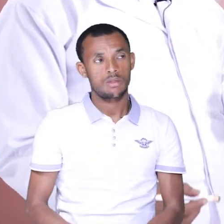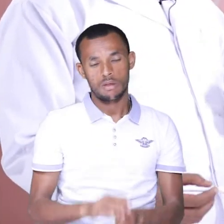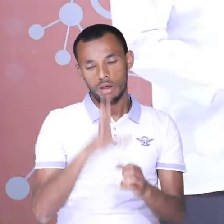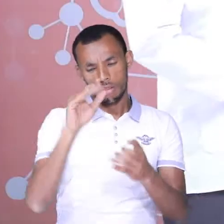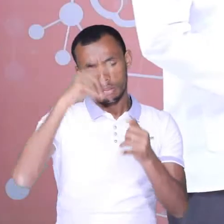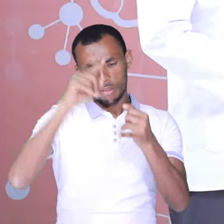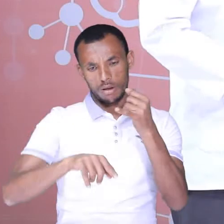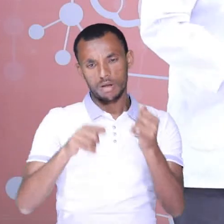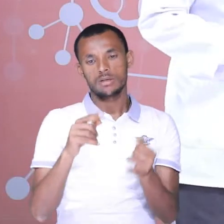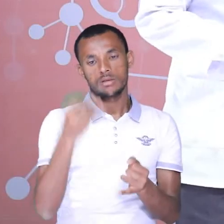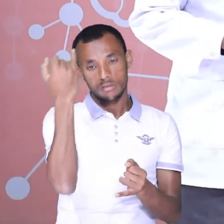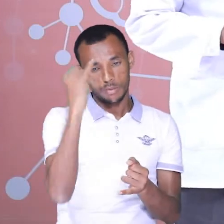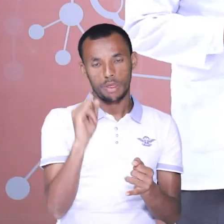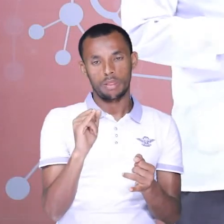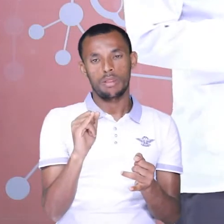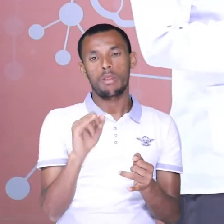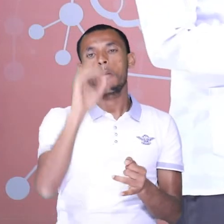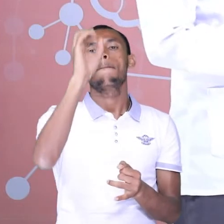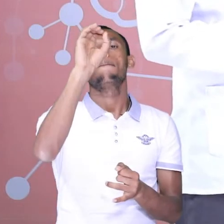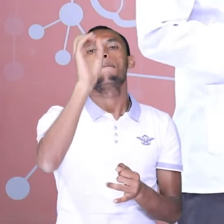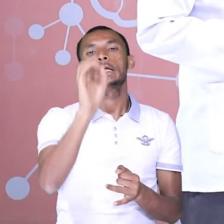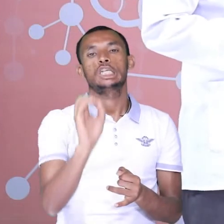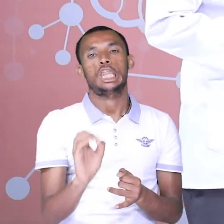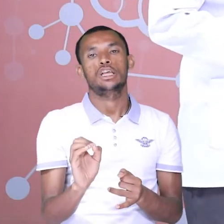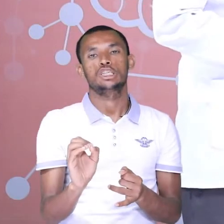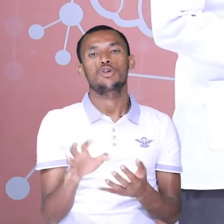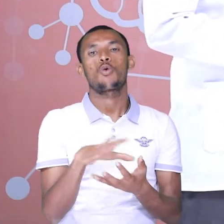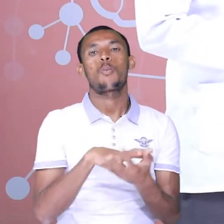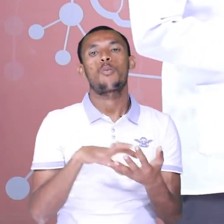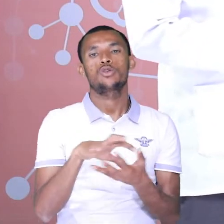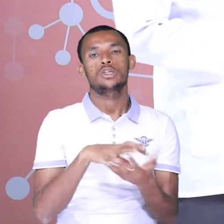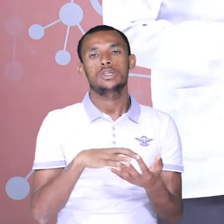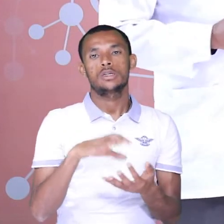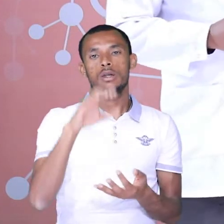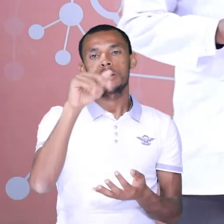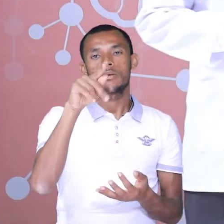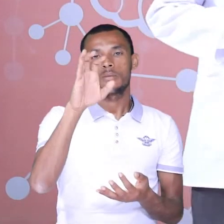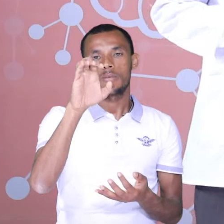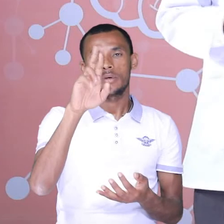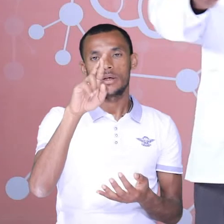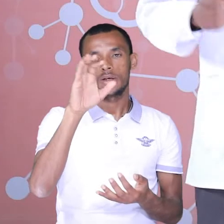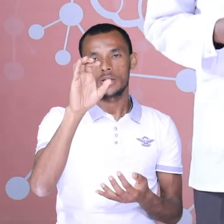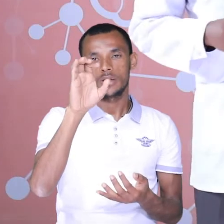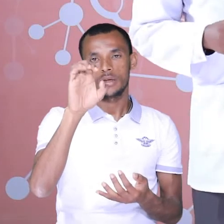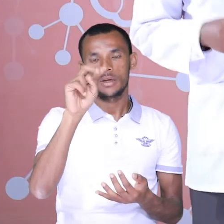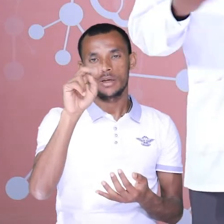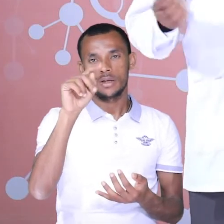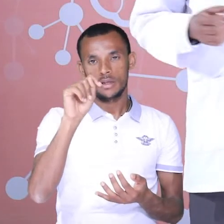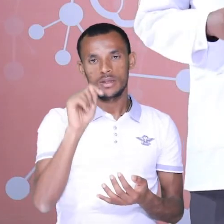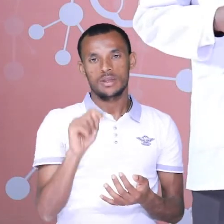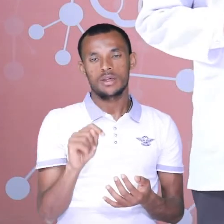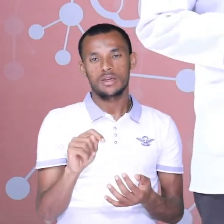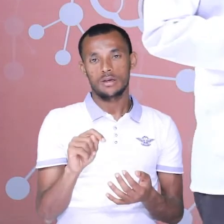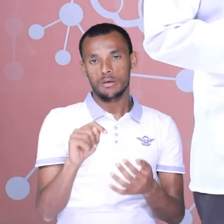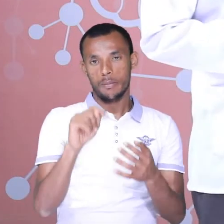And the last point is percentage composition. Percentage composition. As you remember,